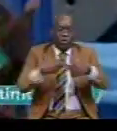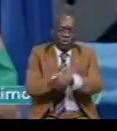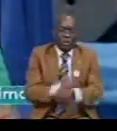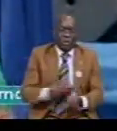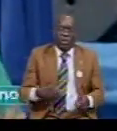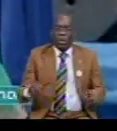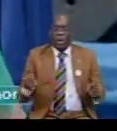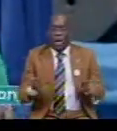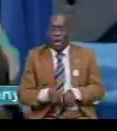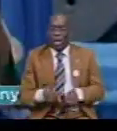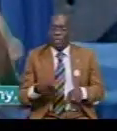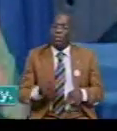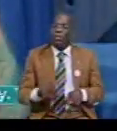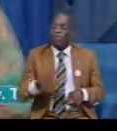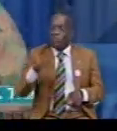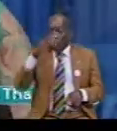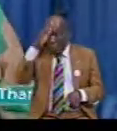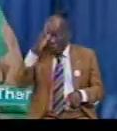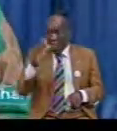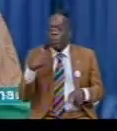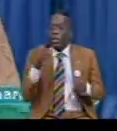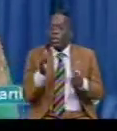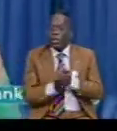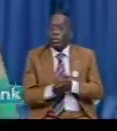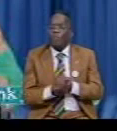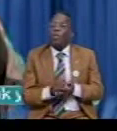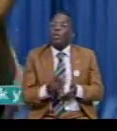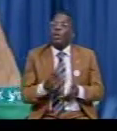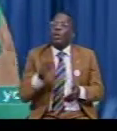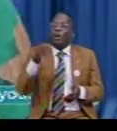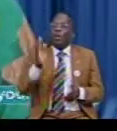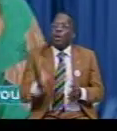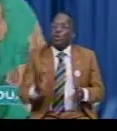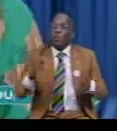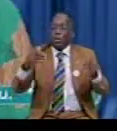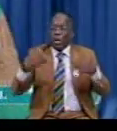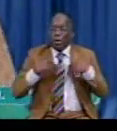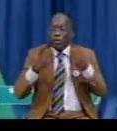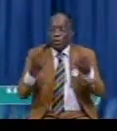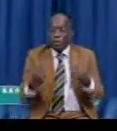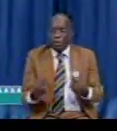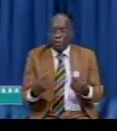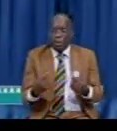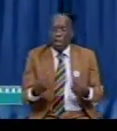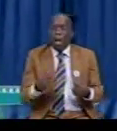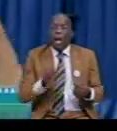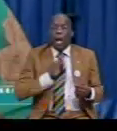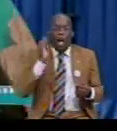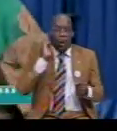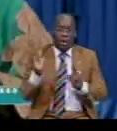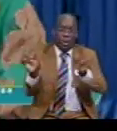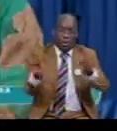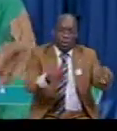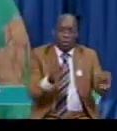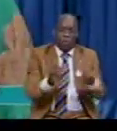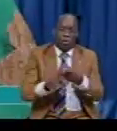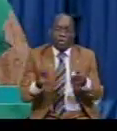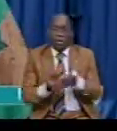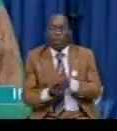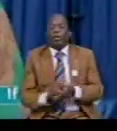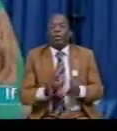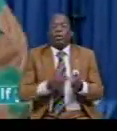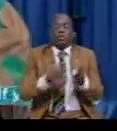baba tun ti so fun mi pe ah baba Kumuyi ti de ba yo mo ni ti e ri n ri laye Olorun se nu nbe logun aye mi owo le si mo nigbagbo